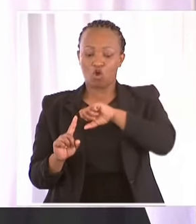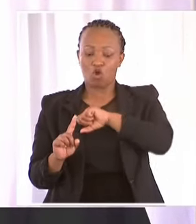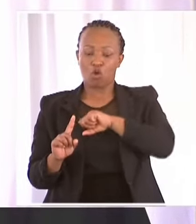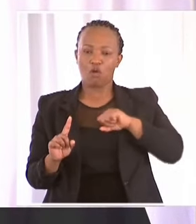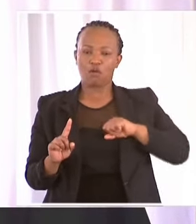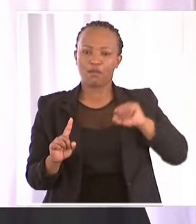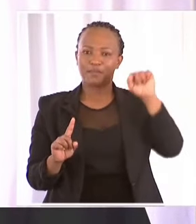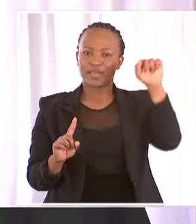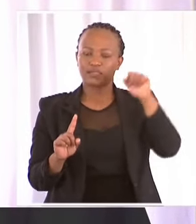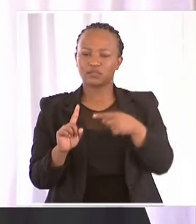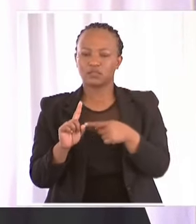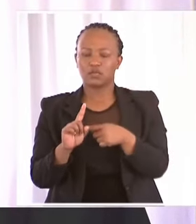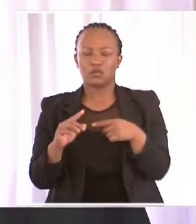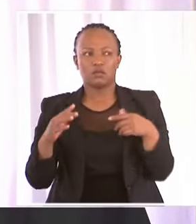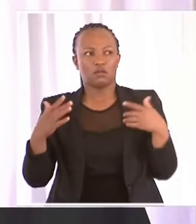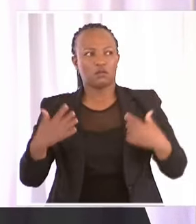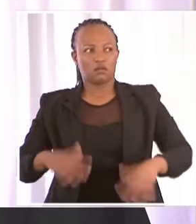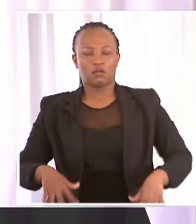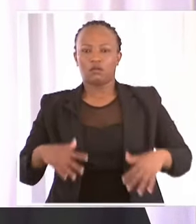was a real stalwart.